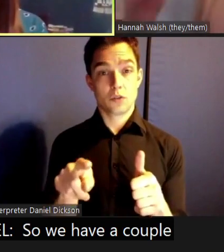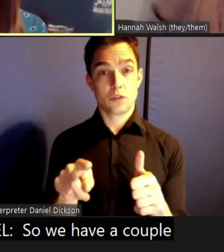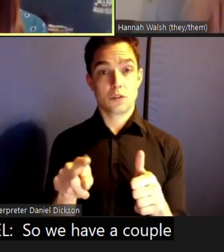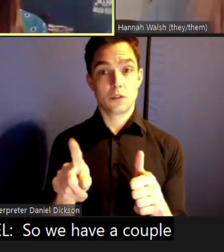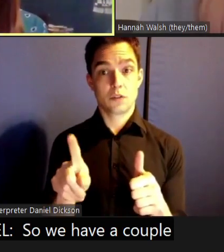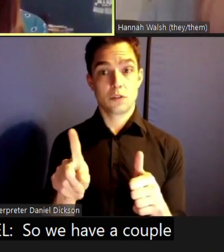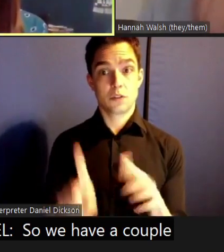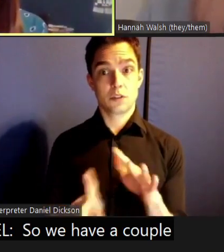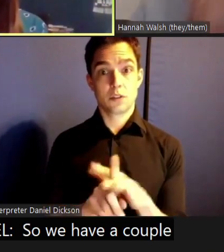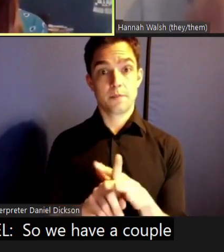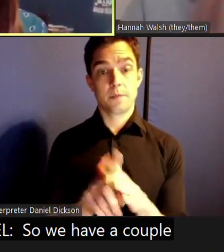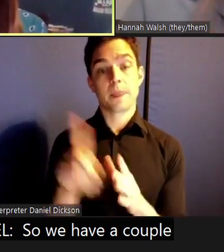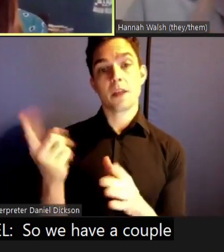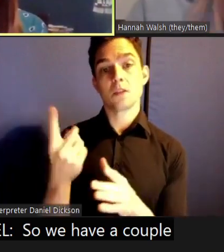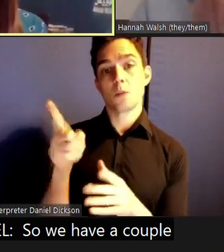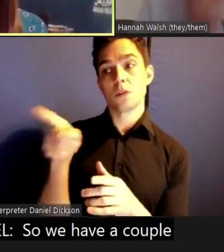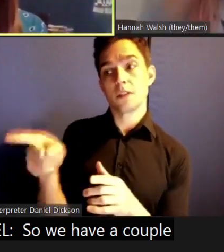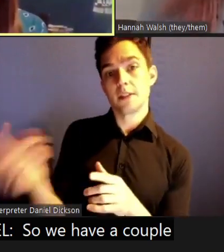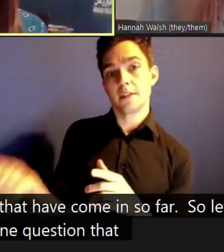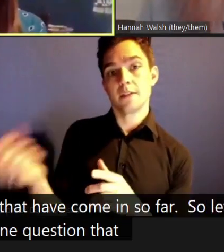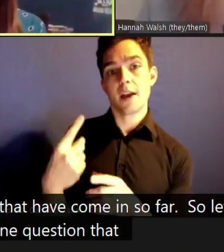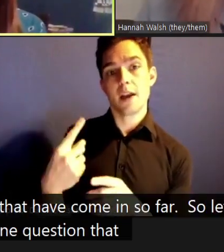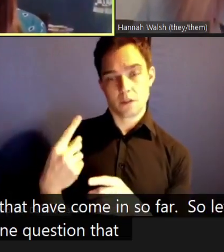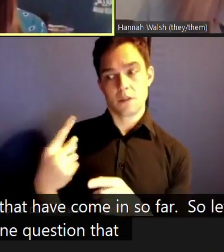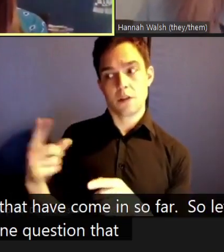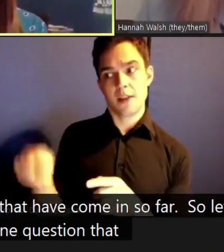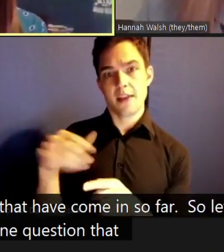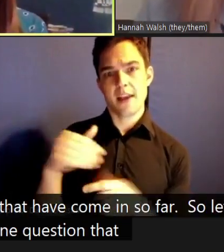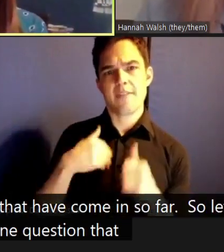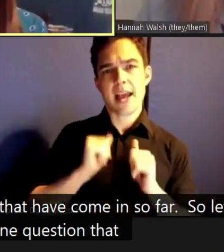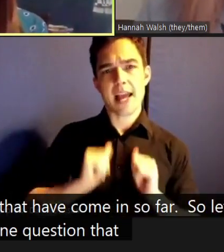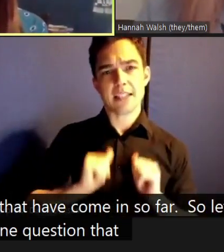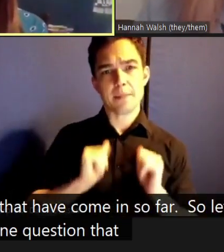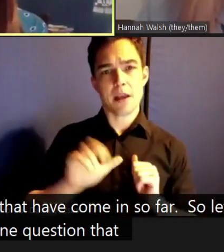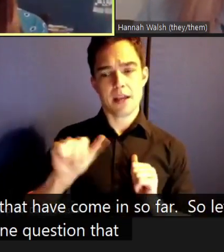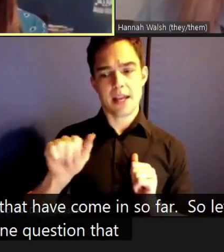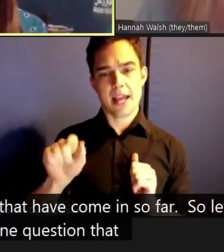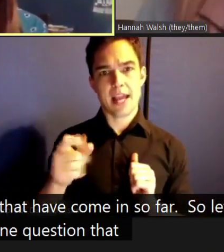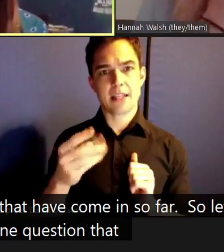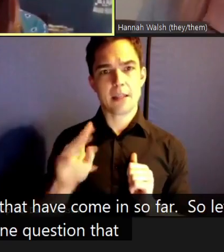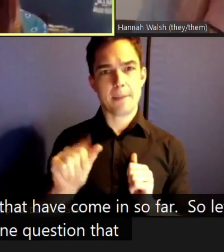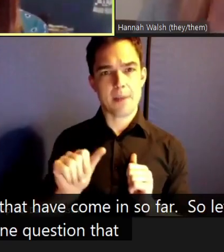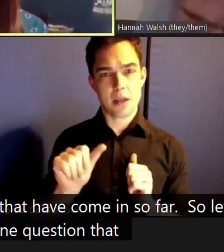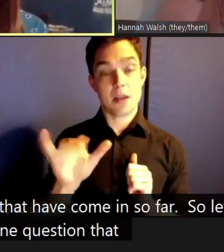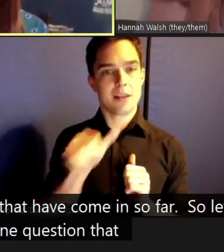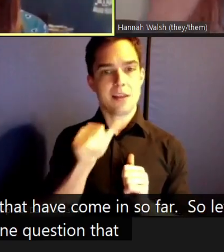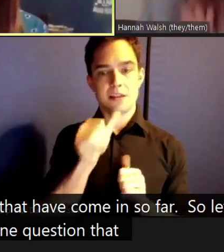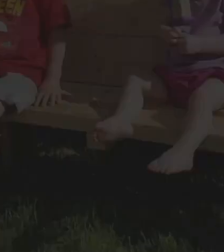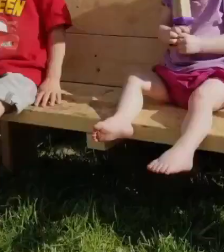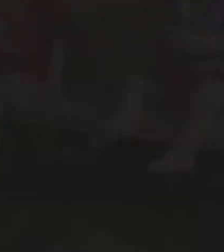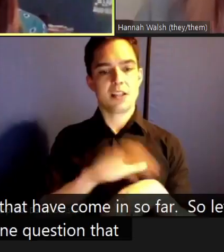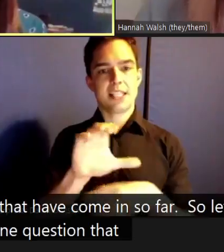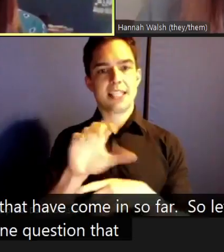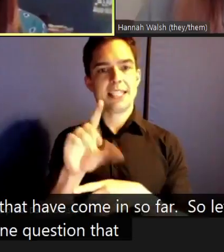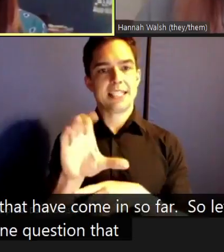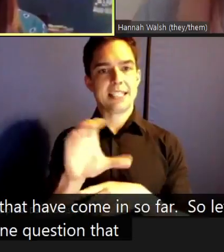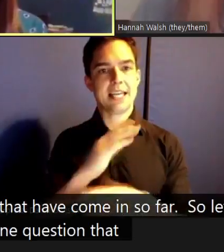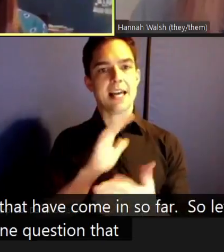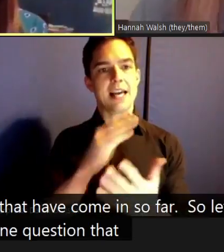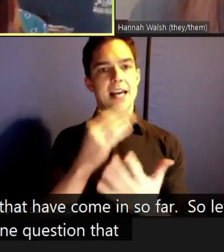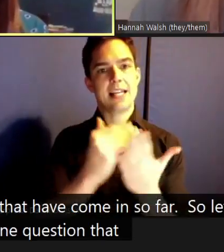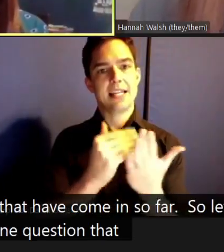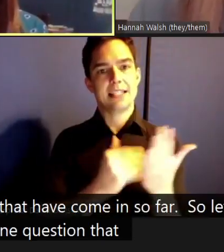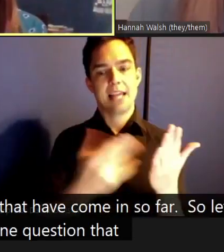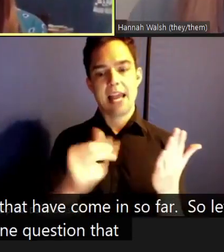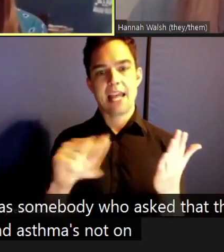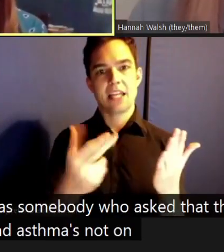in was somebody who asked that they have asthma, and asthma is not on that CDC list that Hannah had gone over earlier.